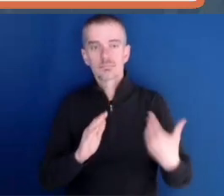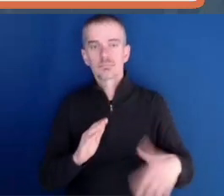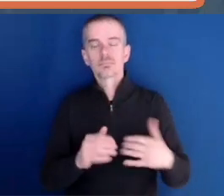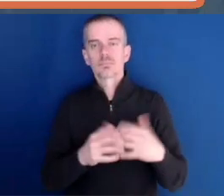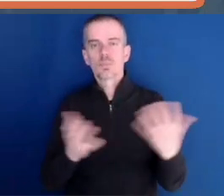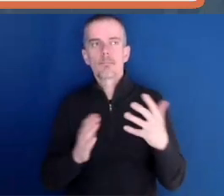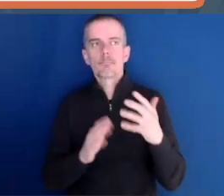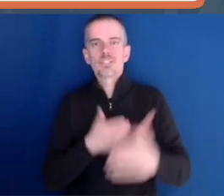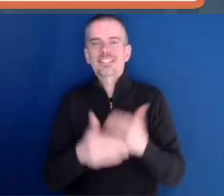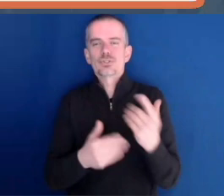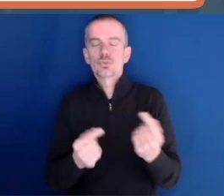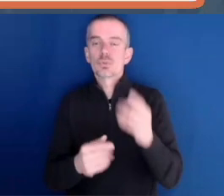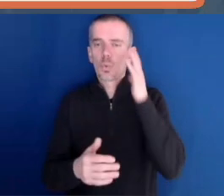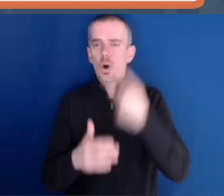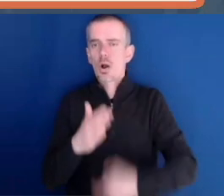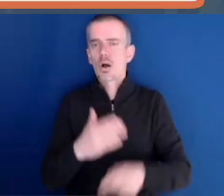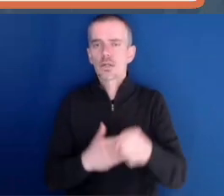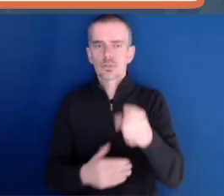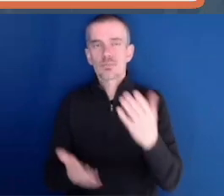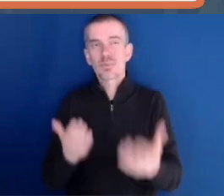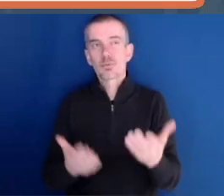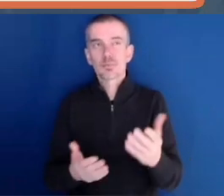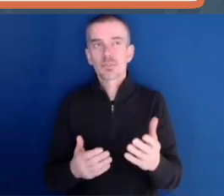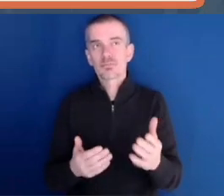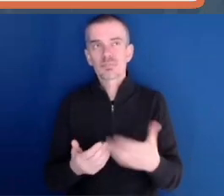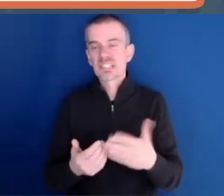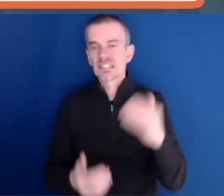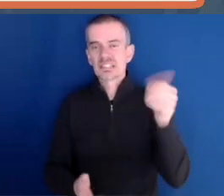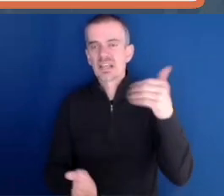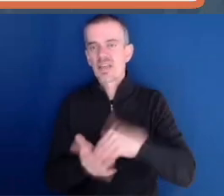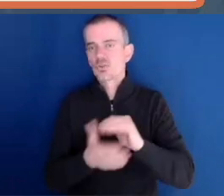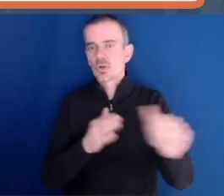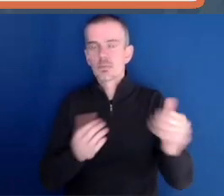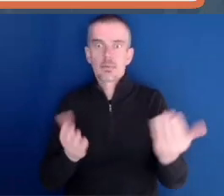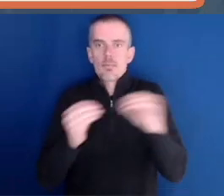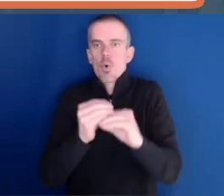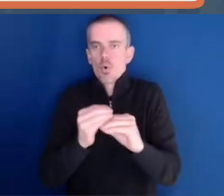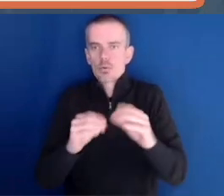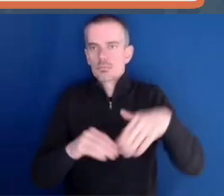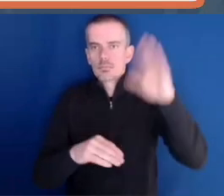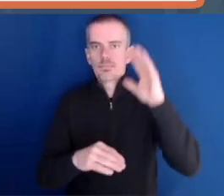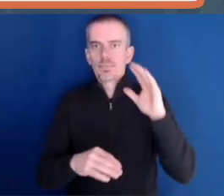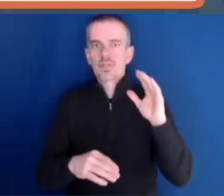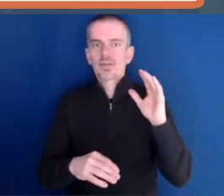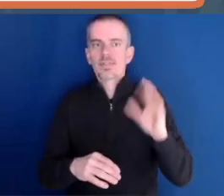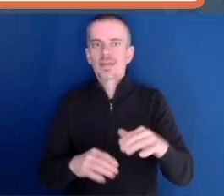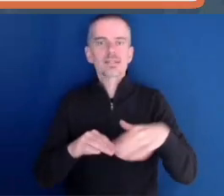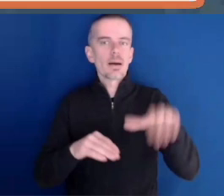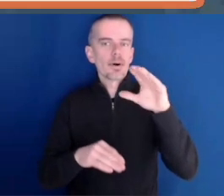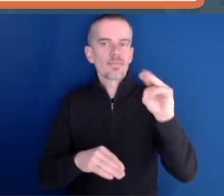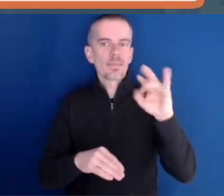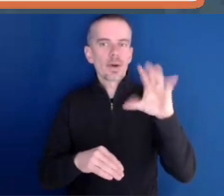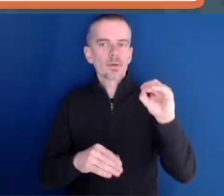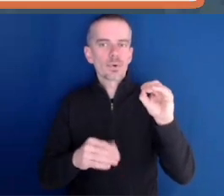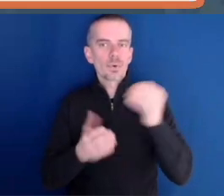there, right? So they're going to cost you probably upwards of $10,000, if not more, and that is above the micro purchase threshold, if you'll